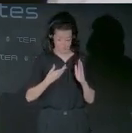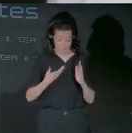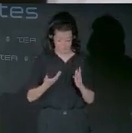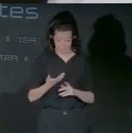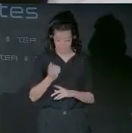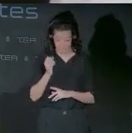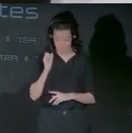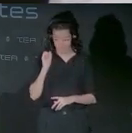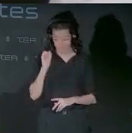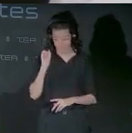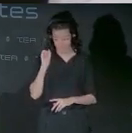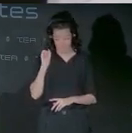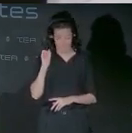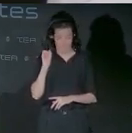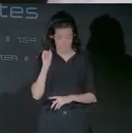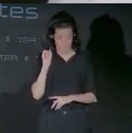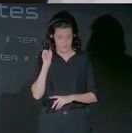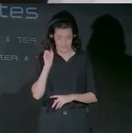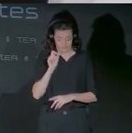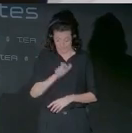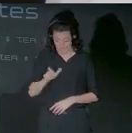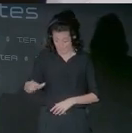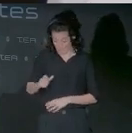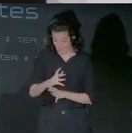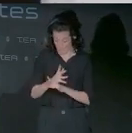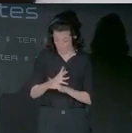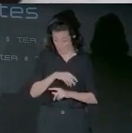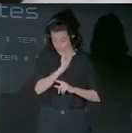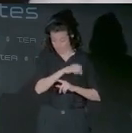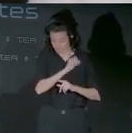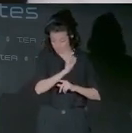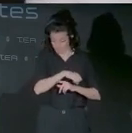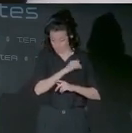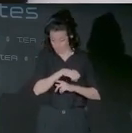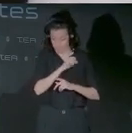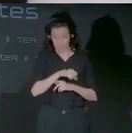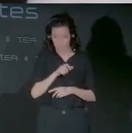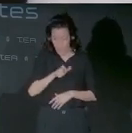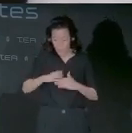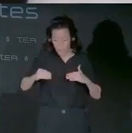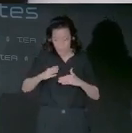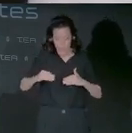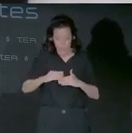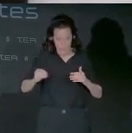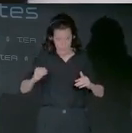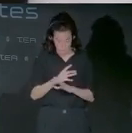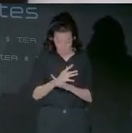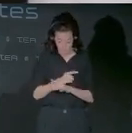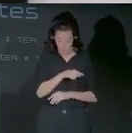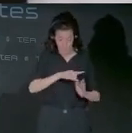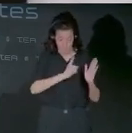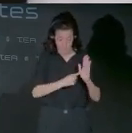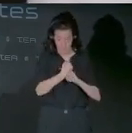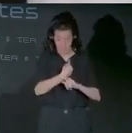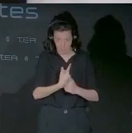But the larger companies, it will apply to them. But nevertheless, the people will be breaking the